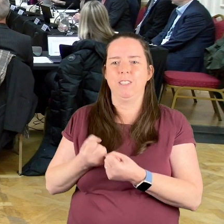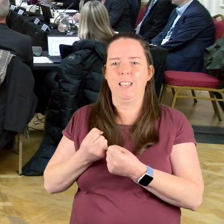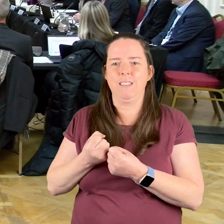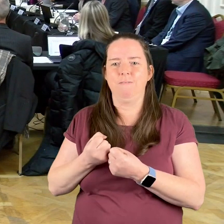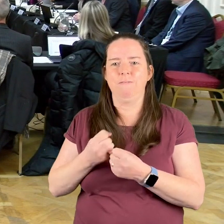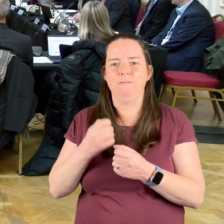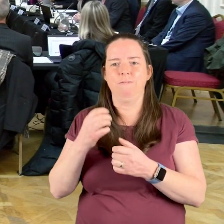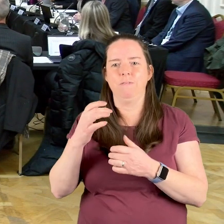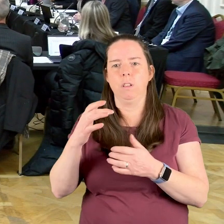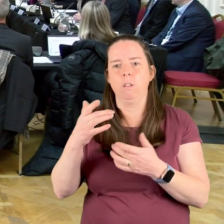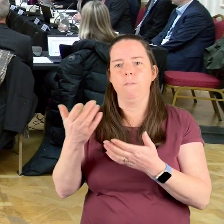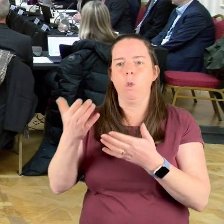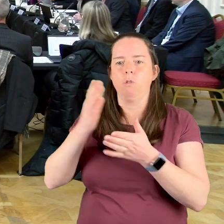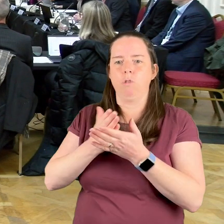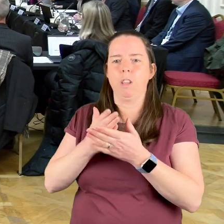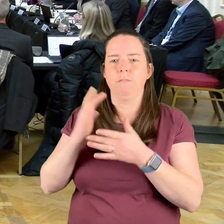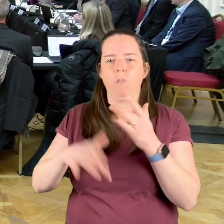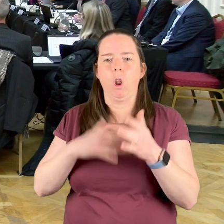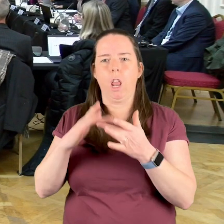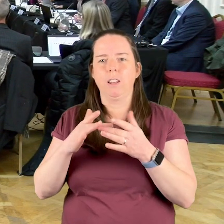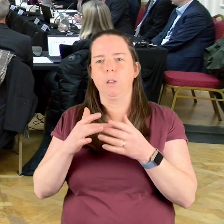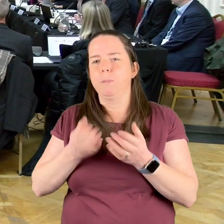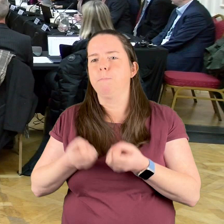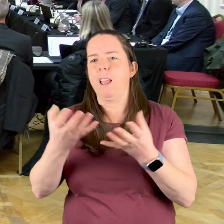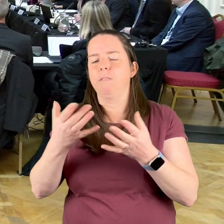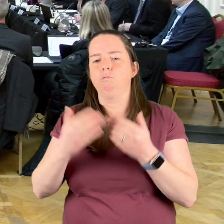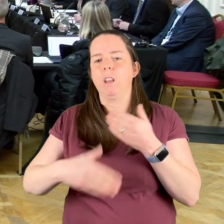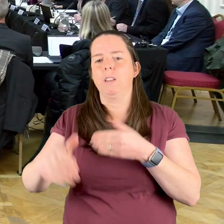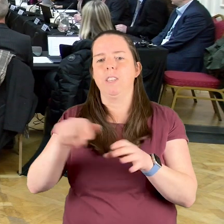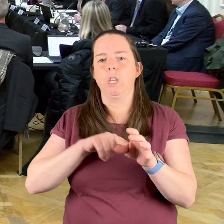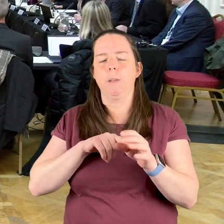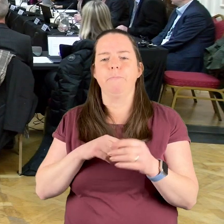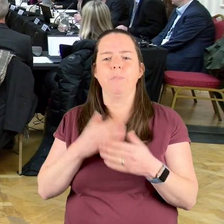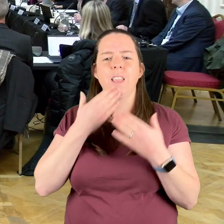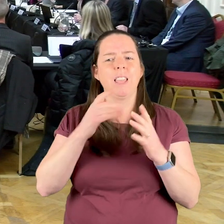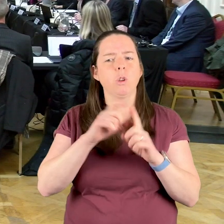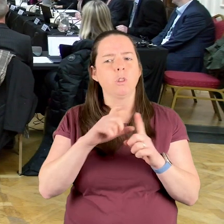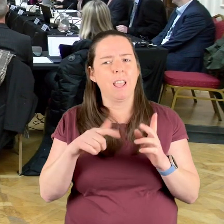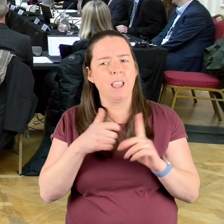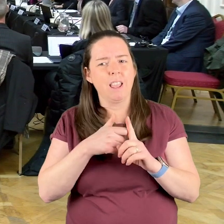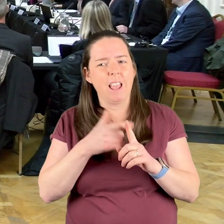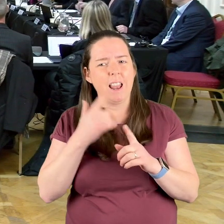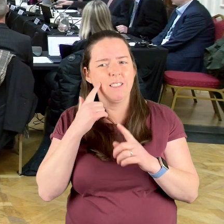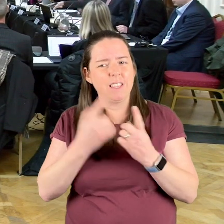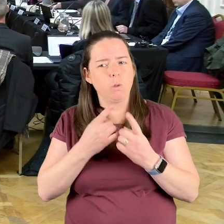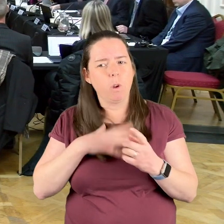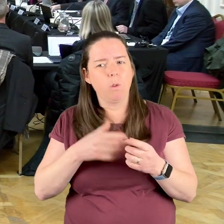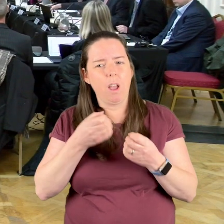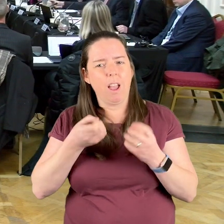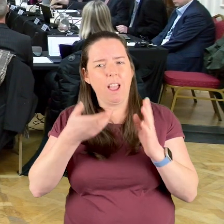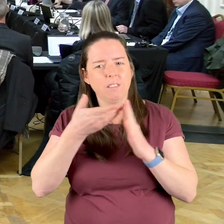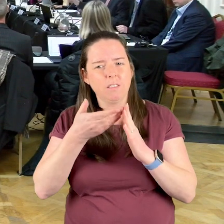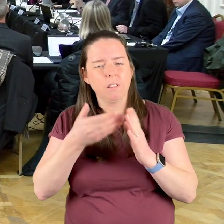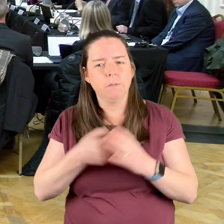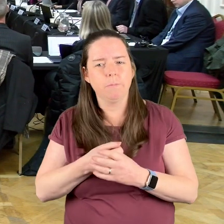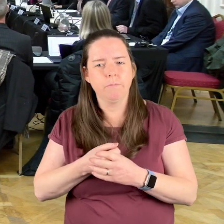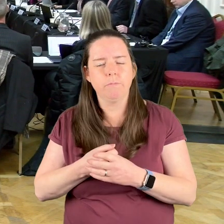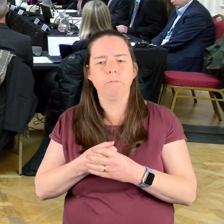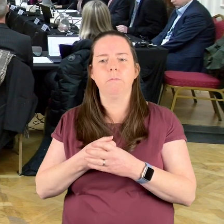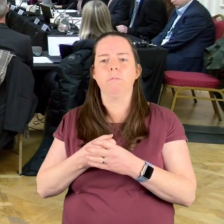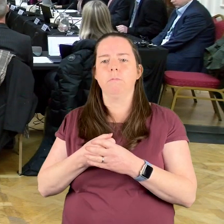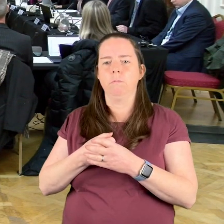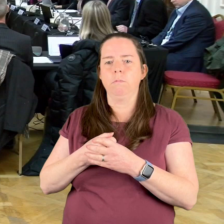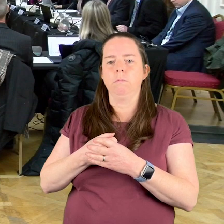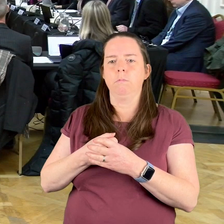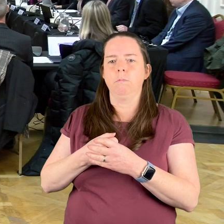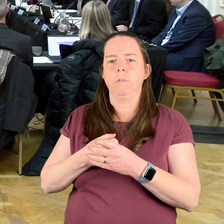to be spent for the year. Thank you. Dick, anything you'd like to add to that? Really, just